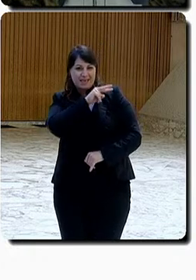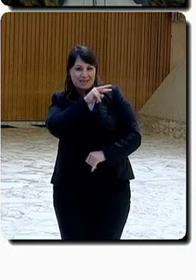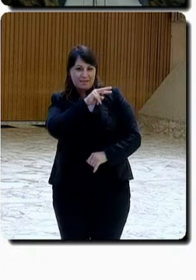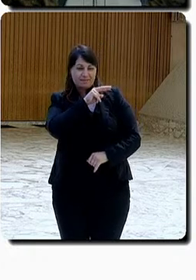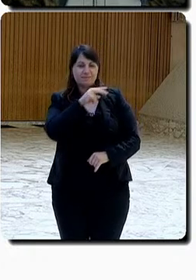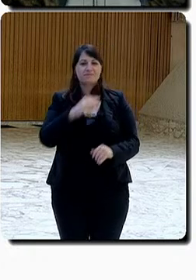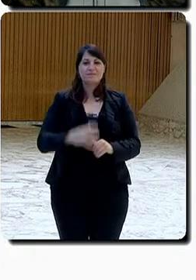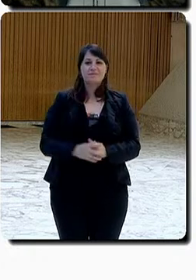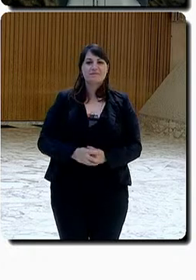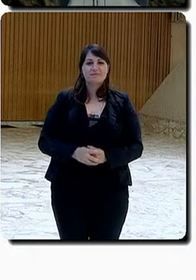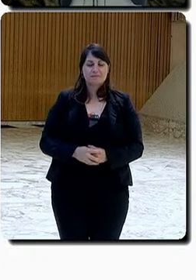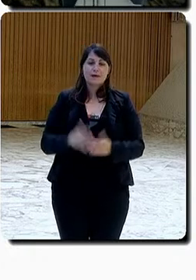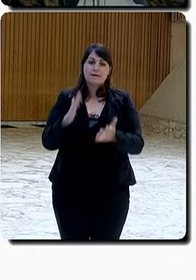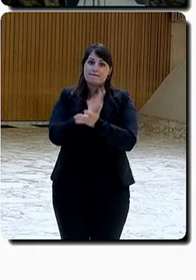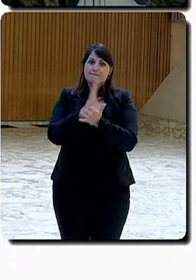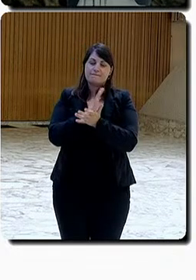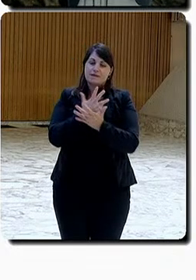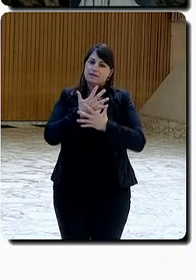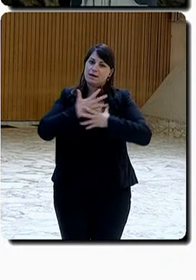coconut cream pie.